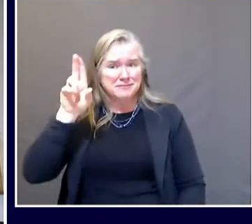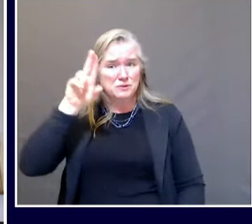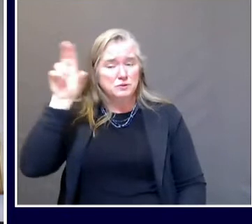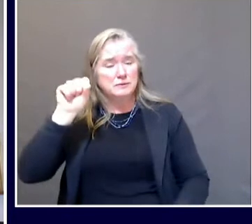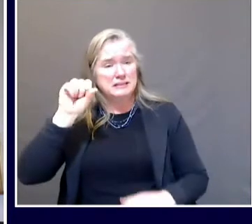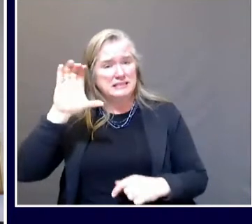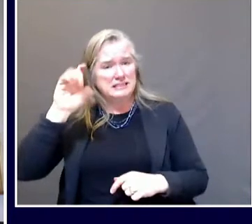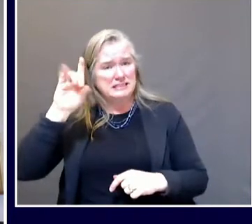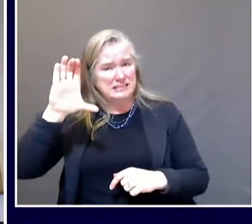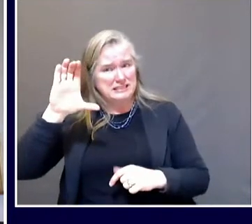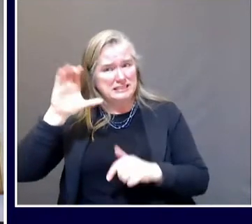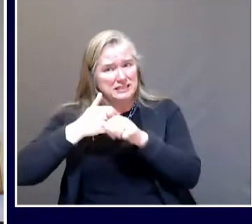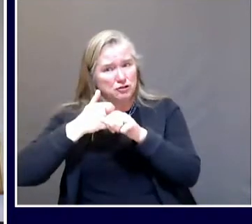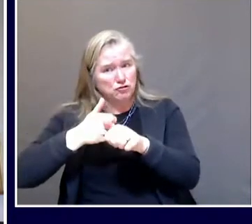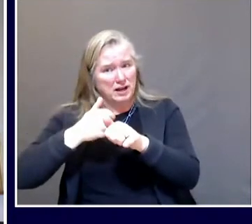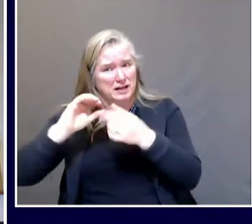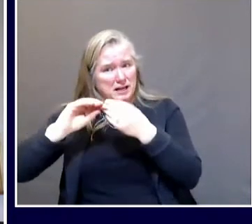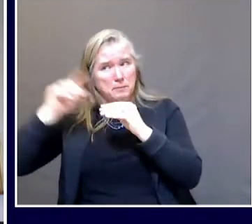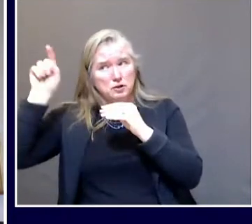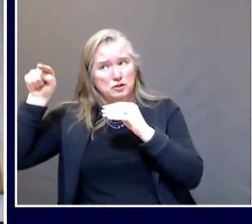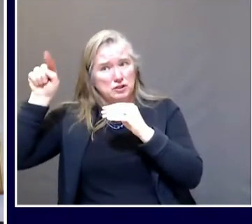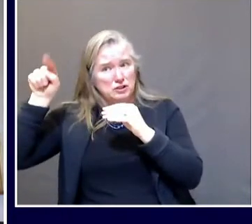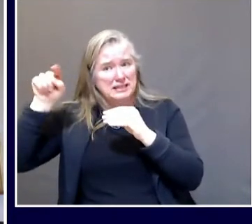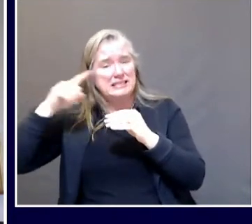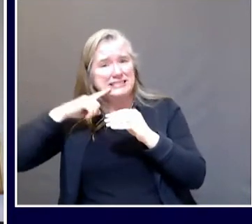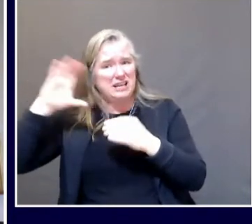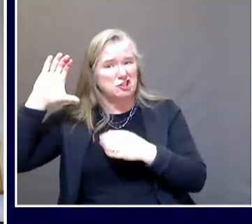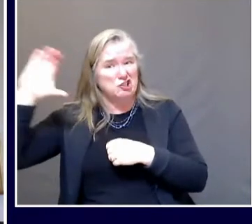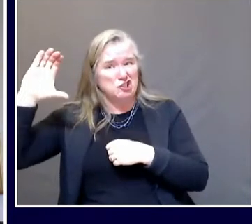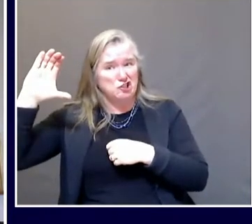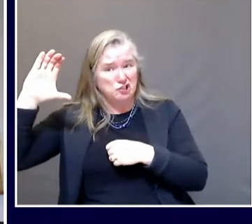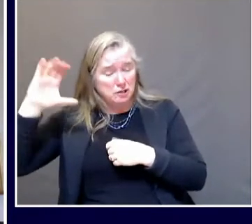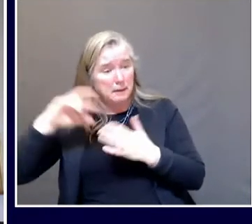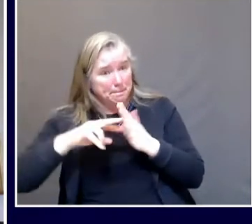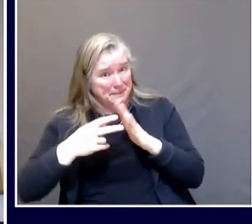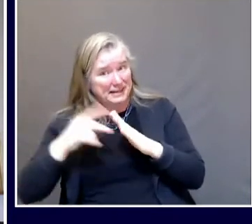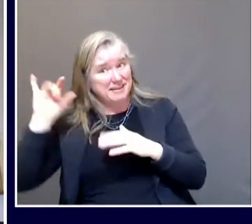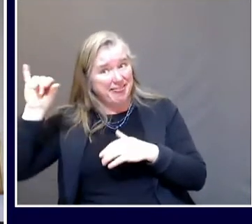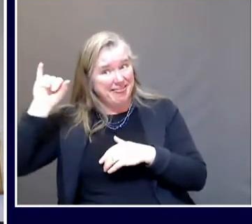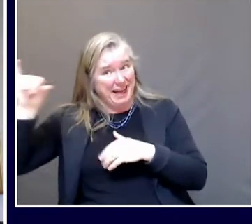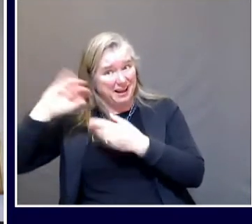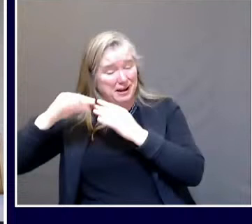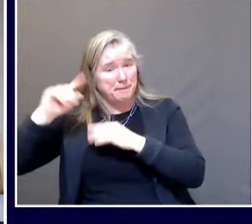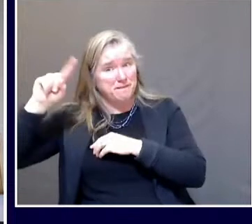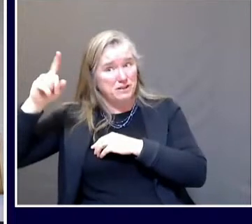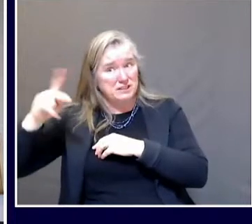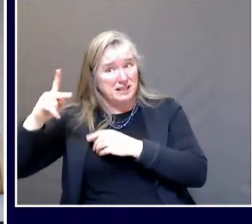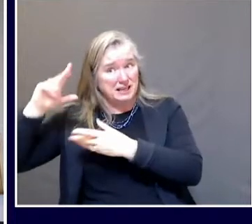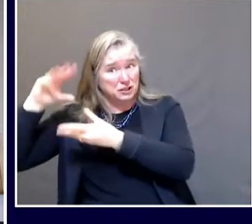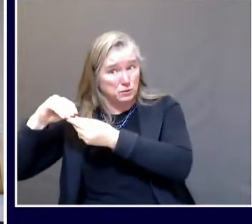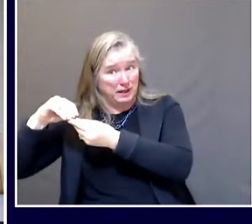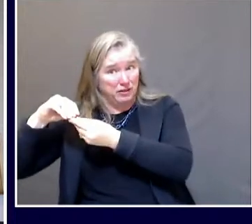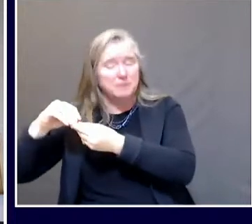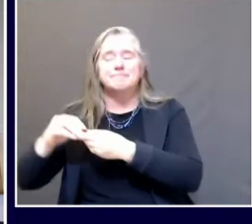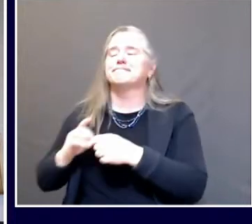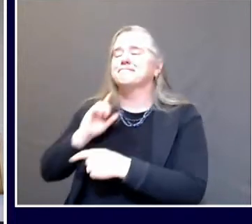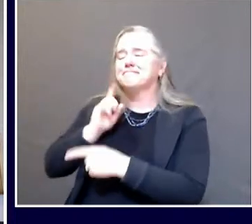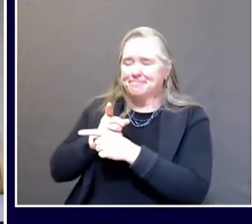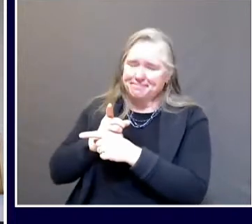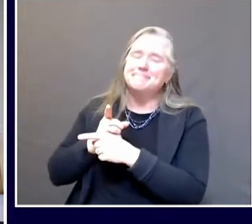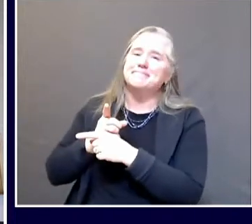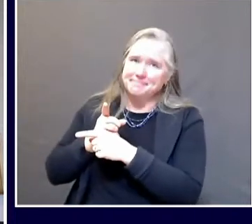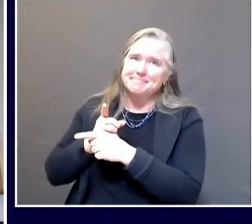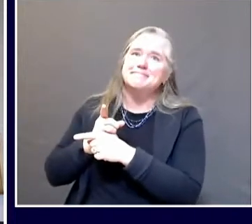announce, because those are probably accounting for the second doses. You are correct. That is correct. And I have my colleagues